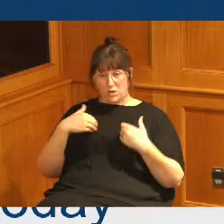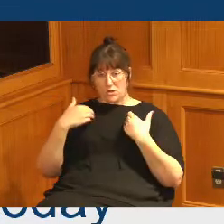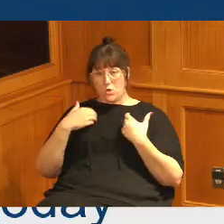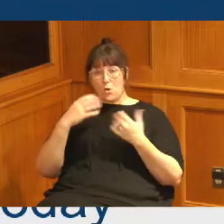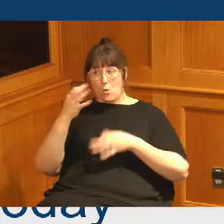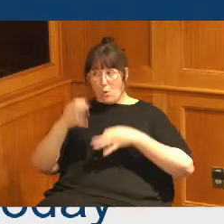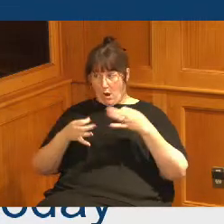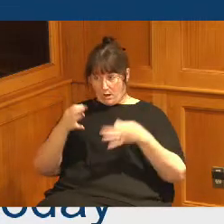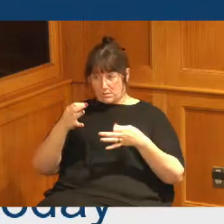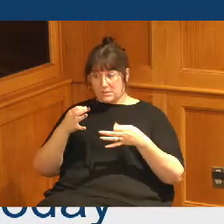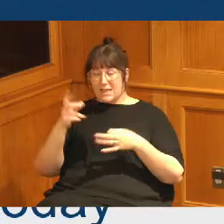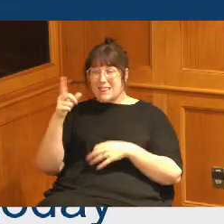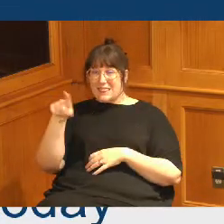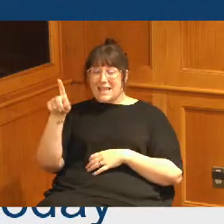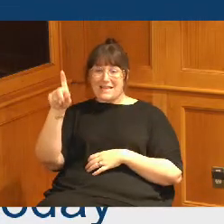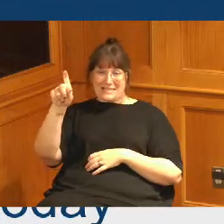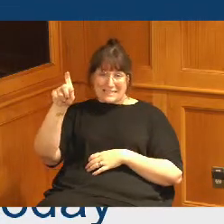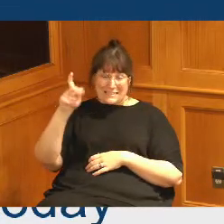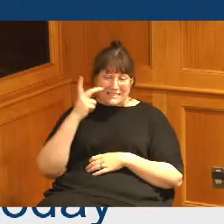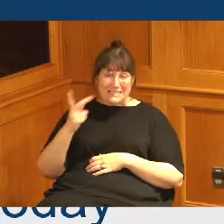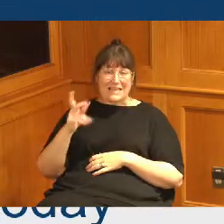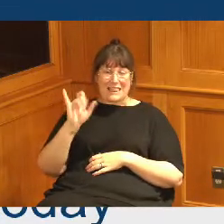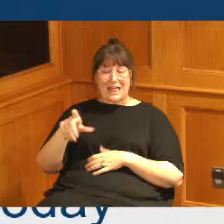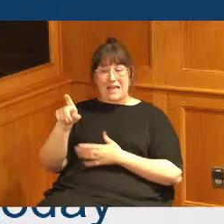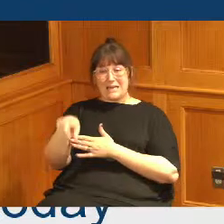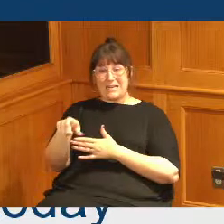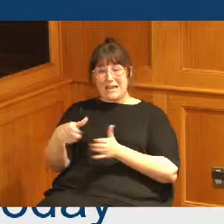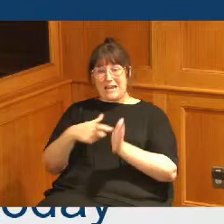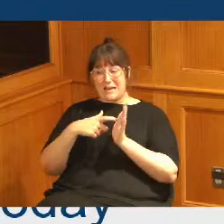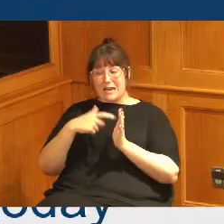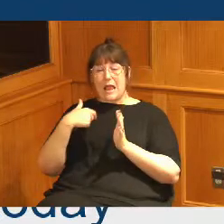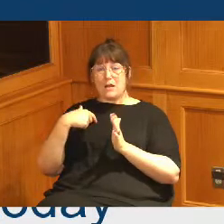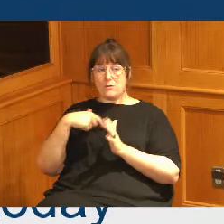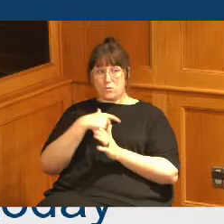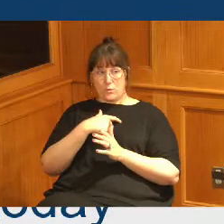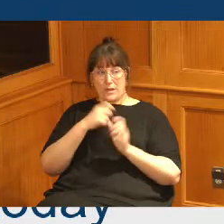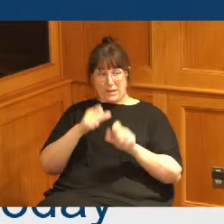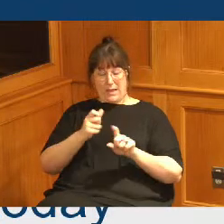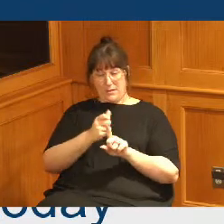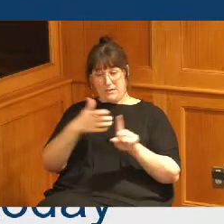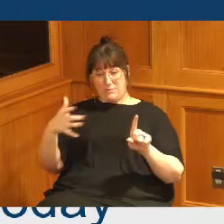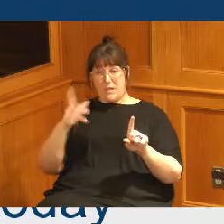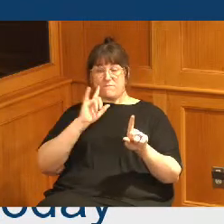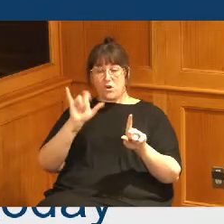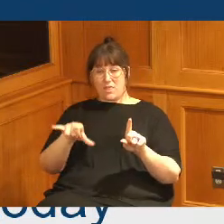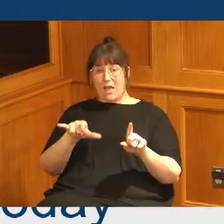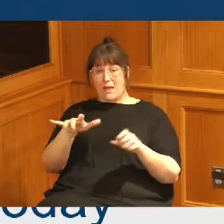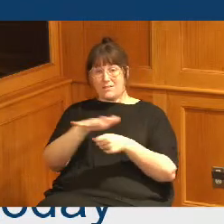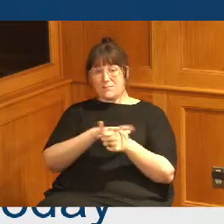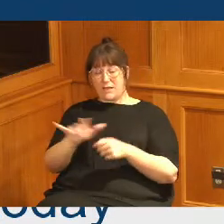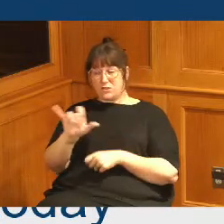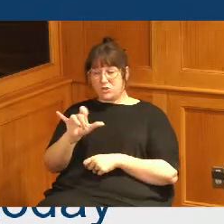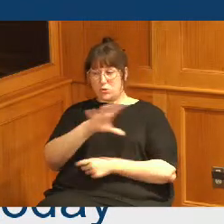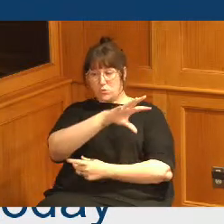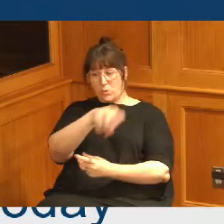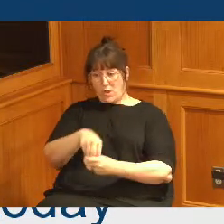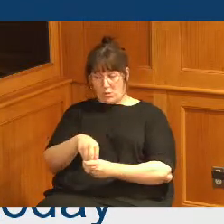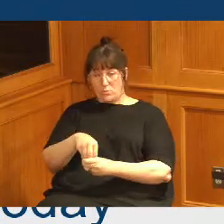big need for this work in her court and wanted us to work with her to expand into that space as well. And it's been incredibly